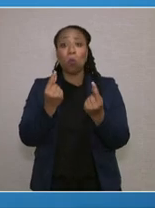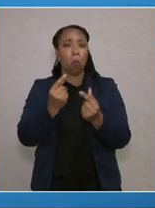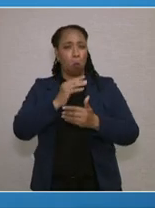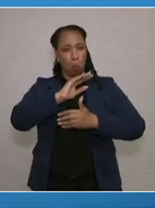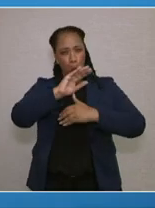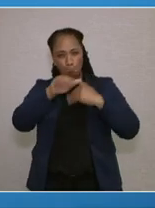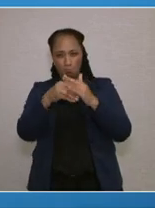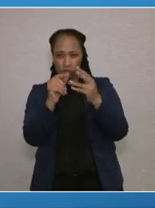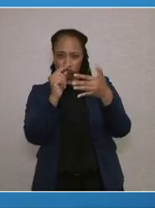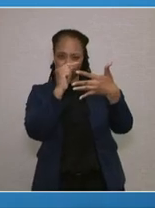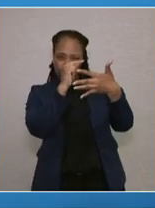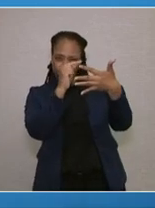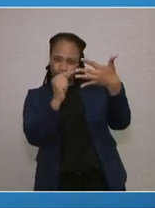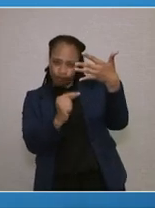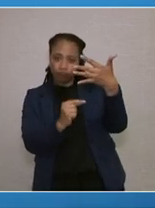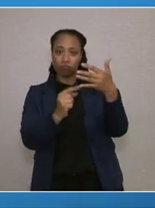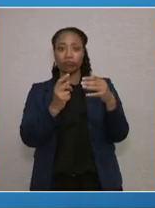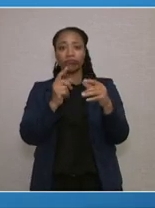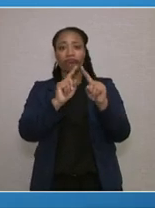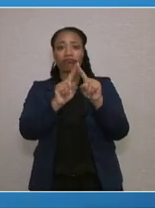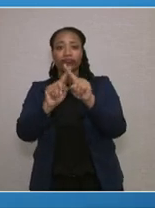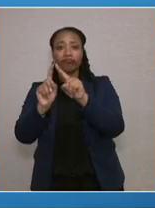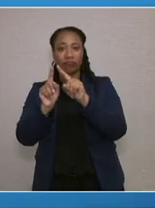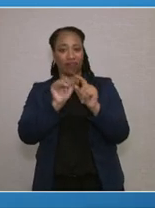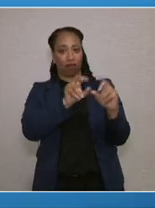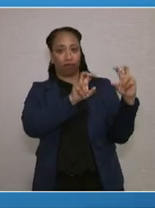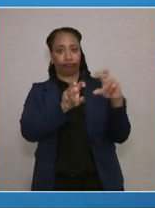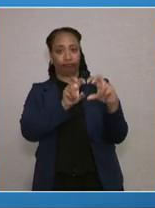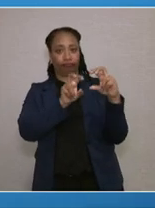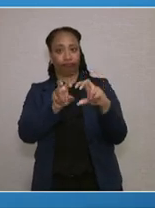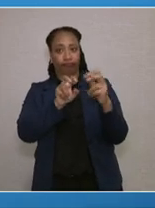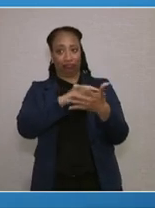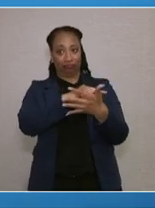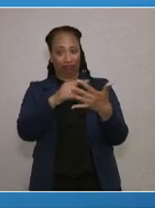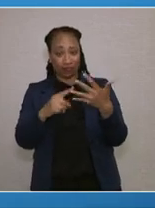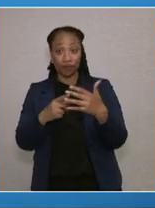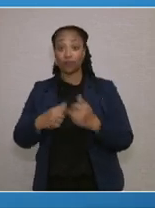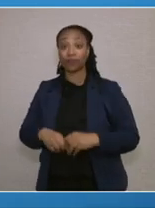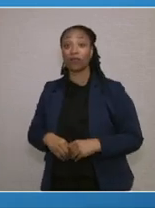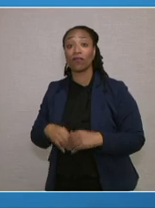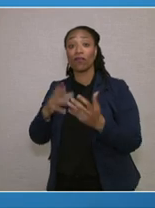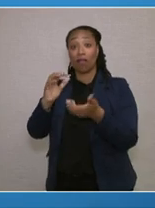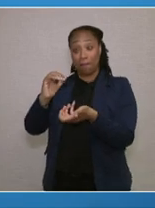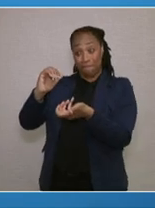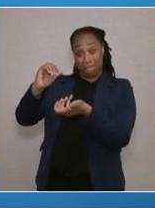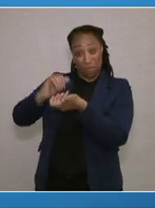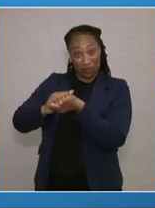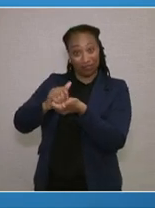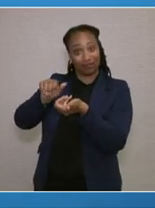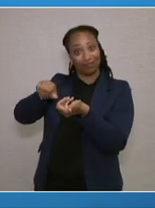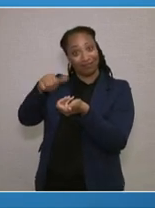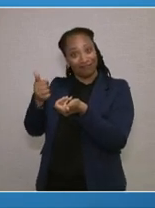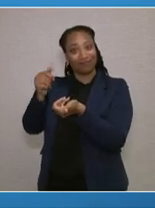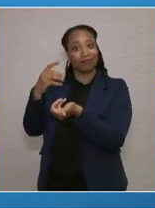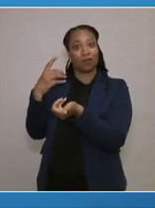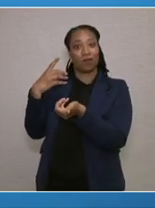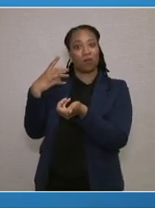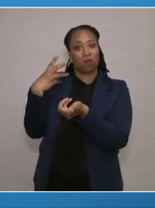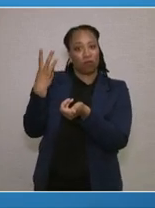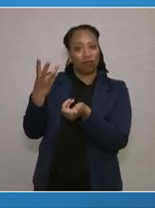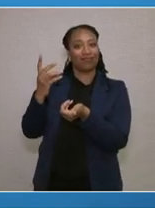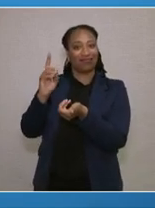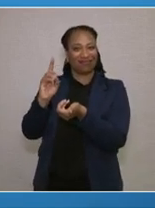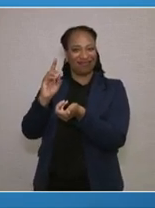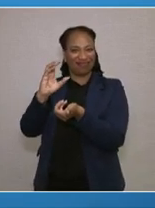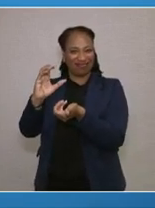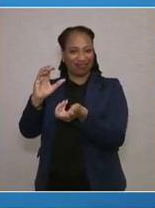the Washington Commanders because we also know that when they bring their $2.7 billion, they